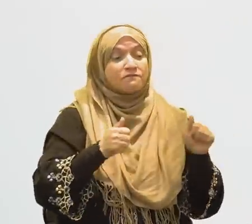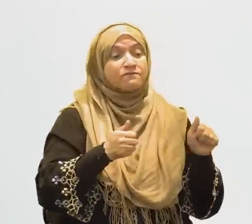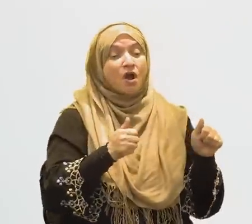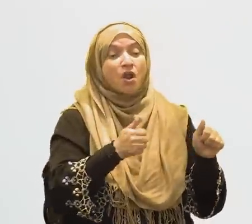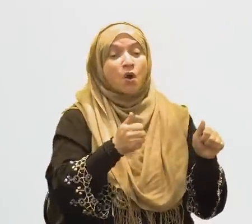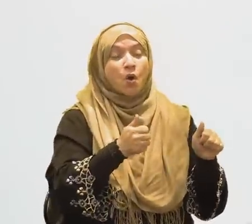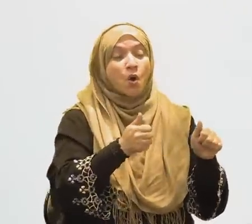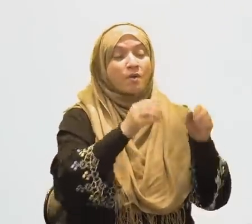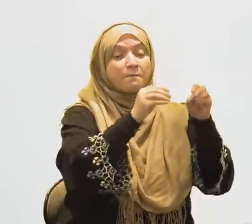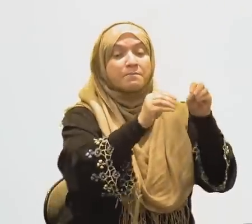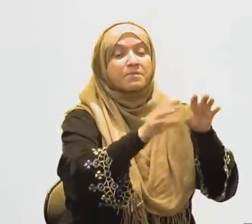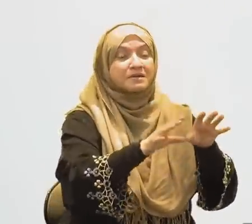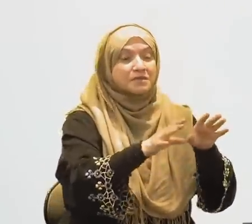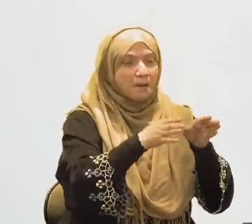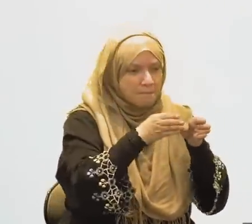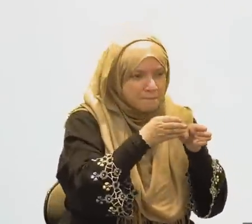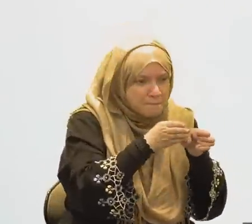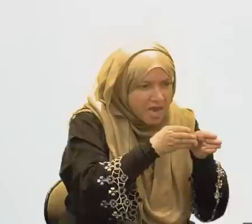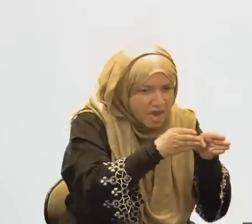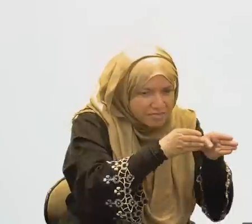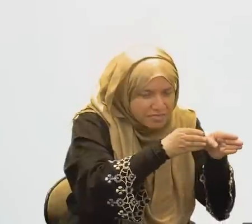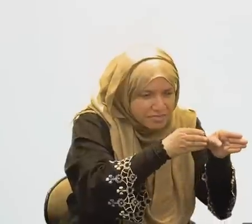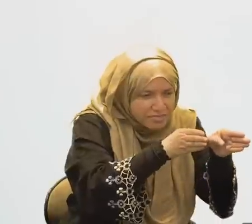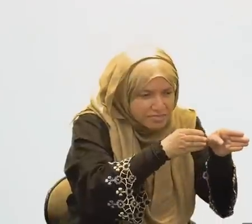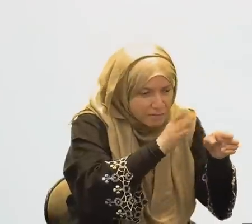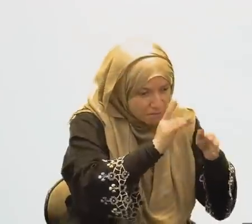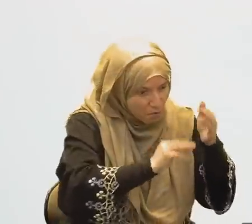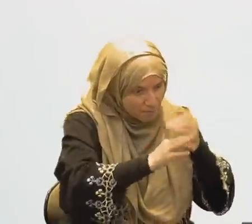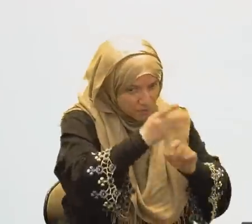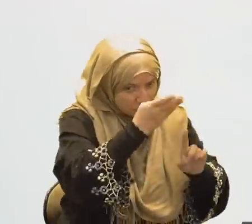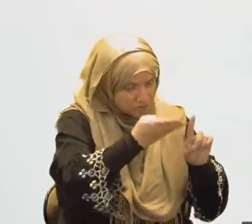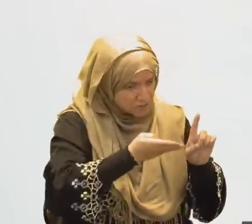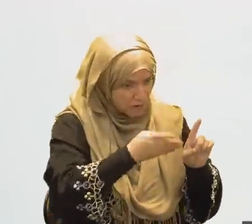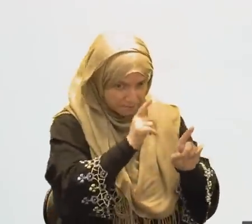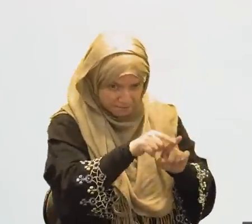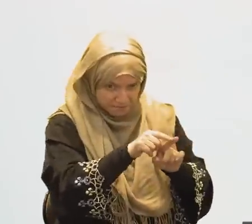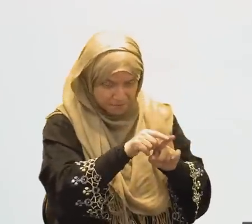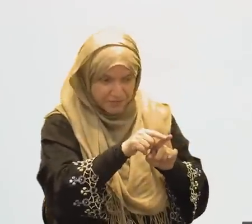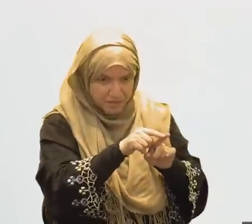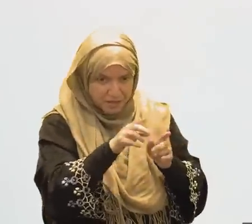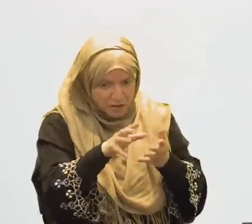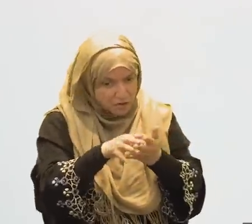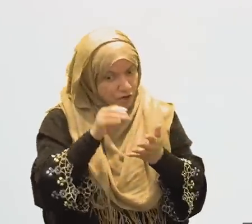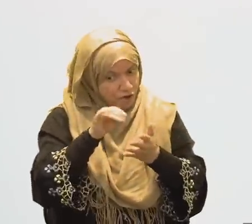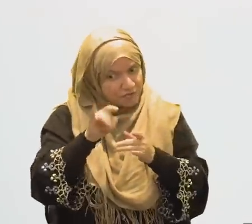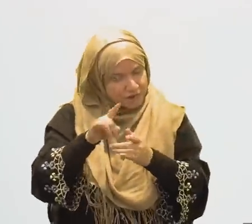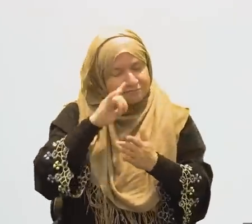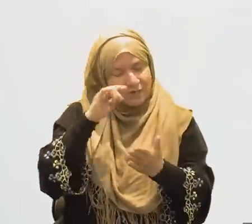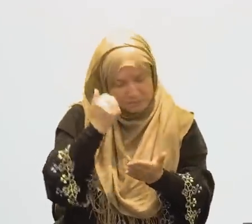ask Allah to make us amongst them Allah dear brothers and sisters